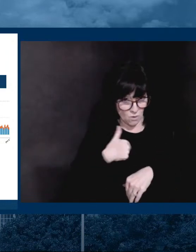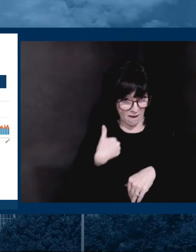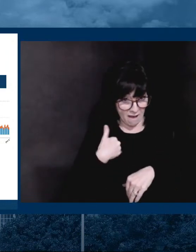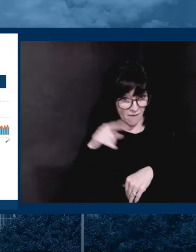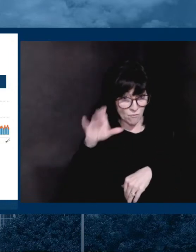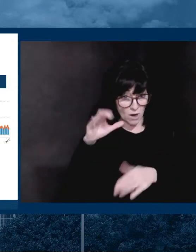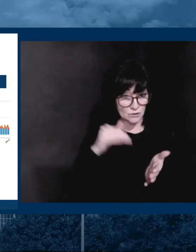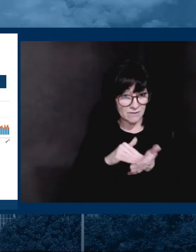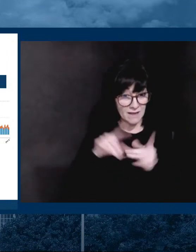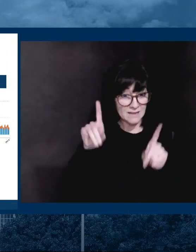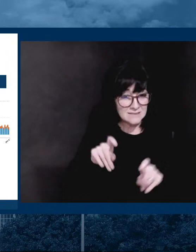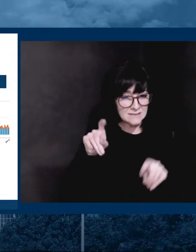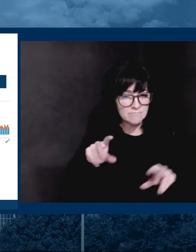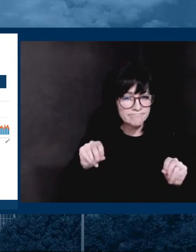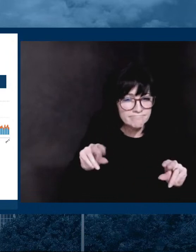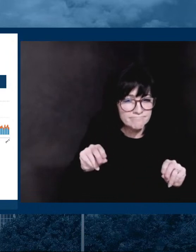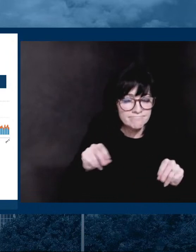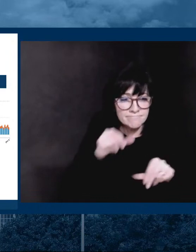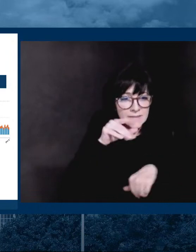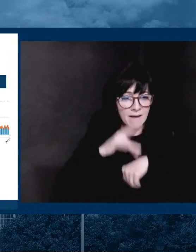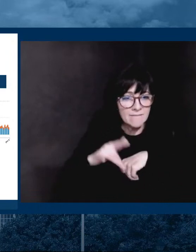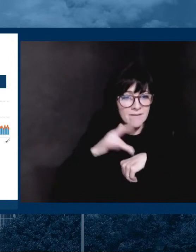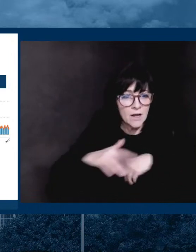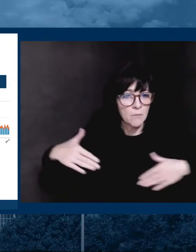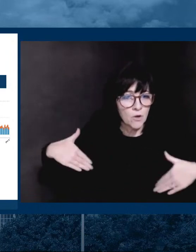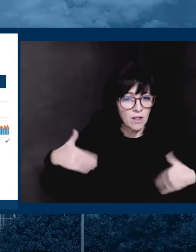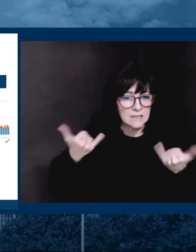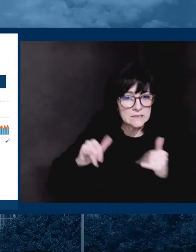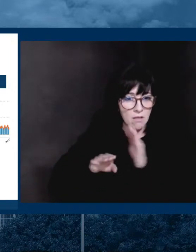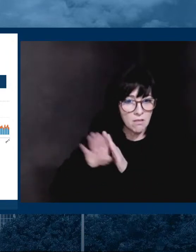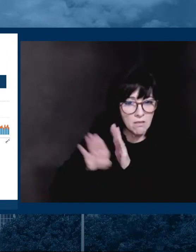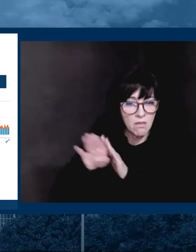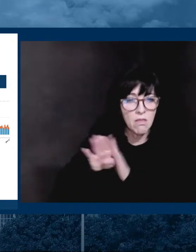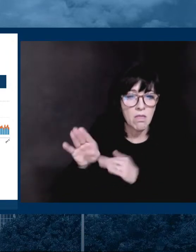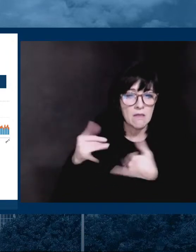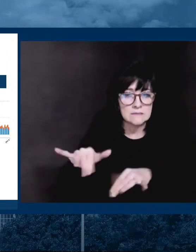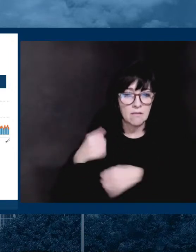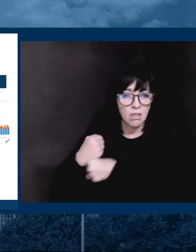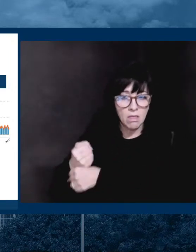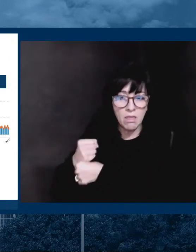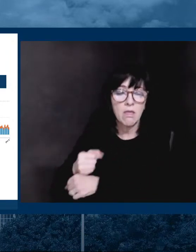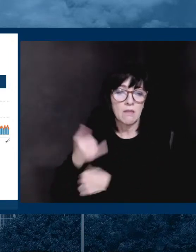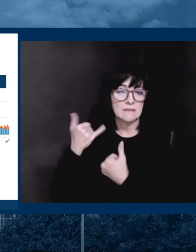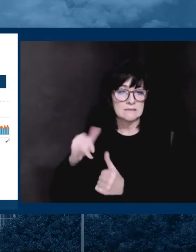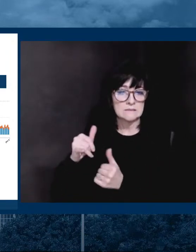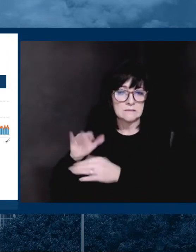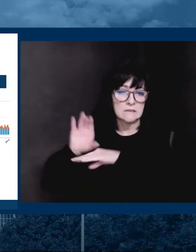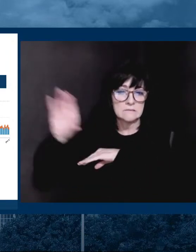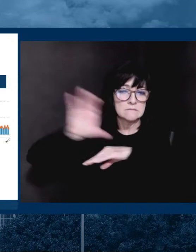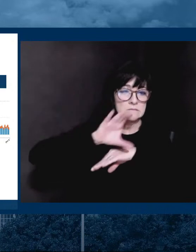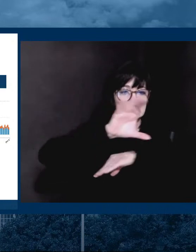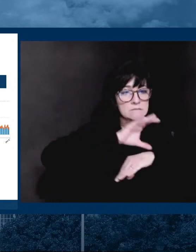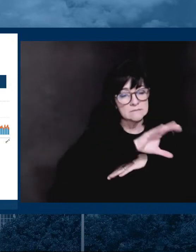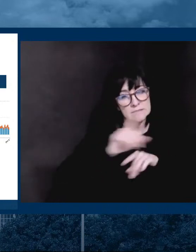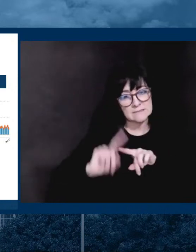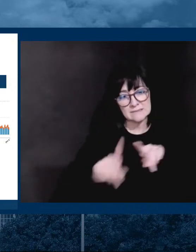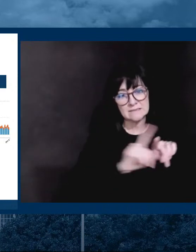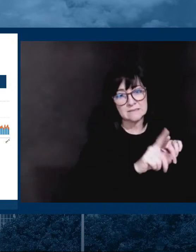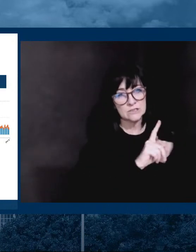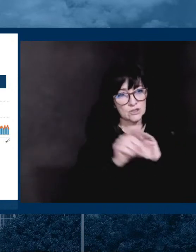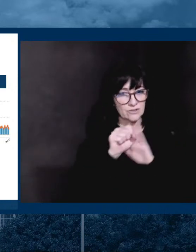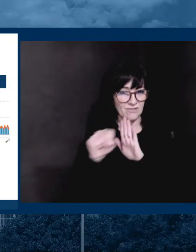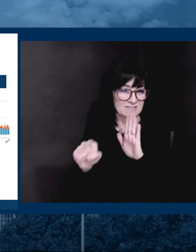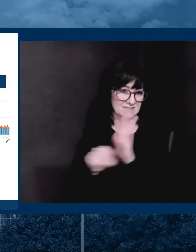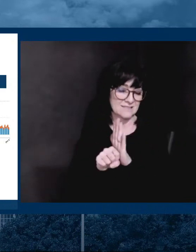a much higher percentage of positives compared to today, where you're still having a percent positive